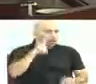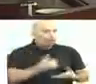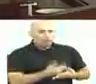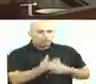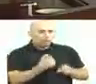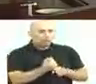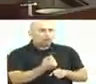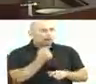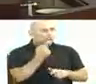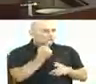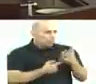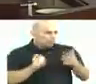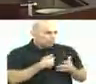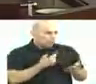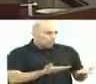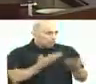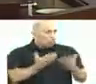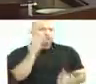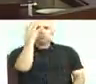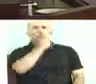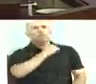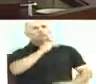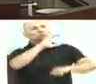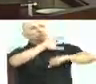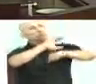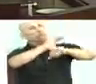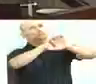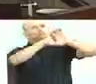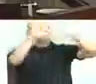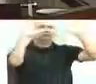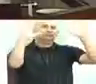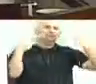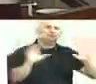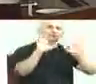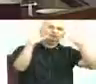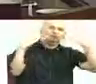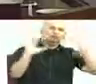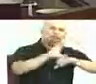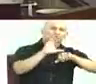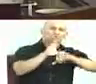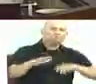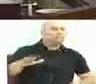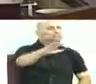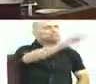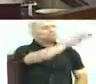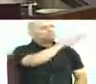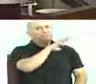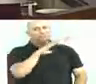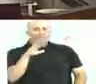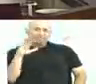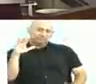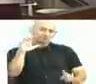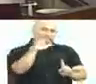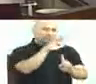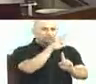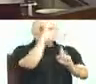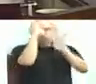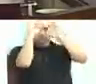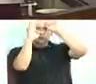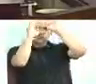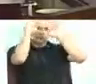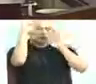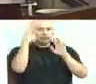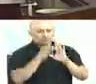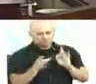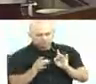offer? Beautiful sanctuaries, expensive church campuses, creative